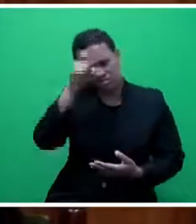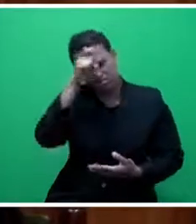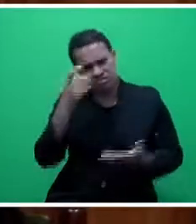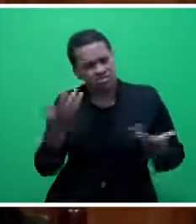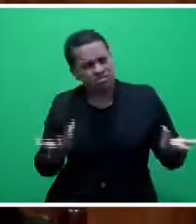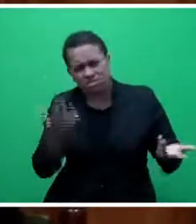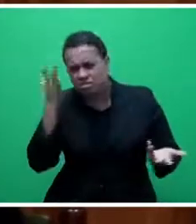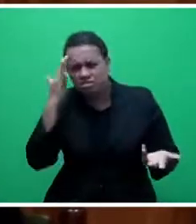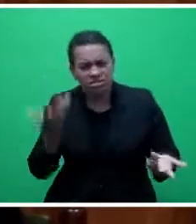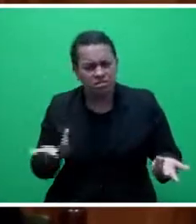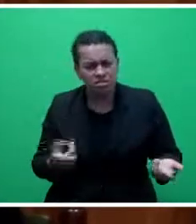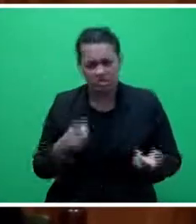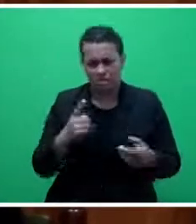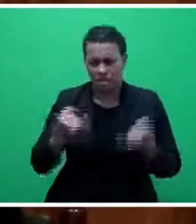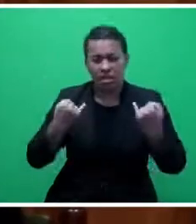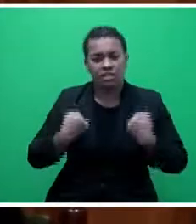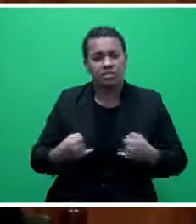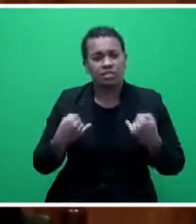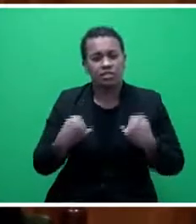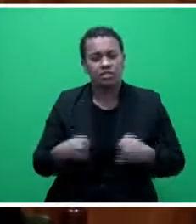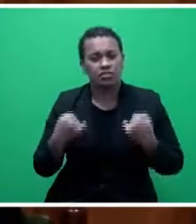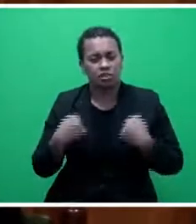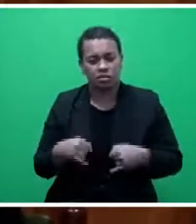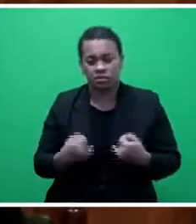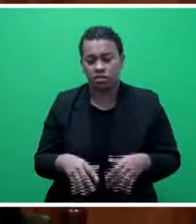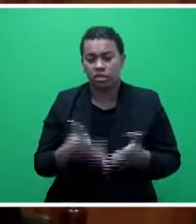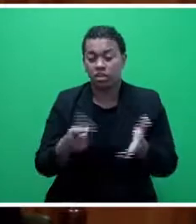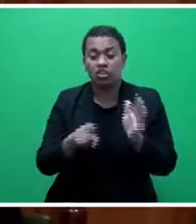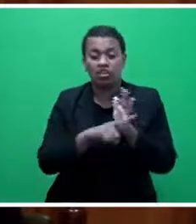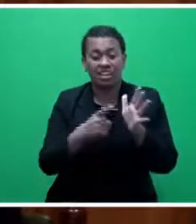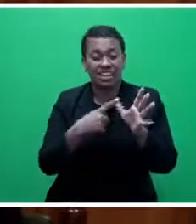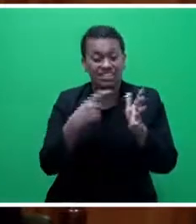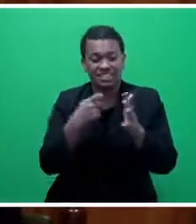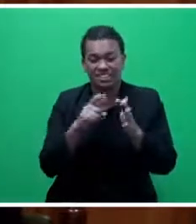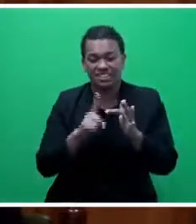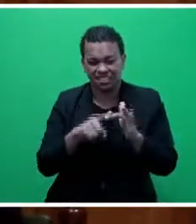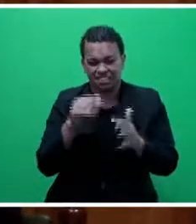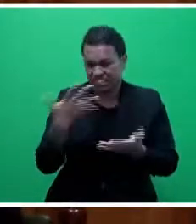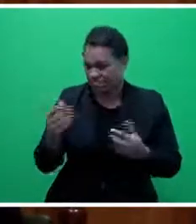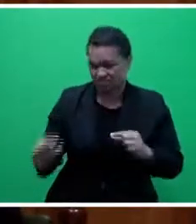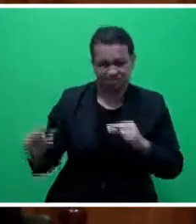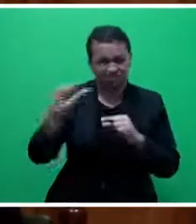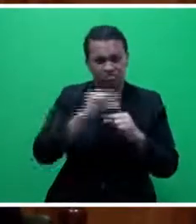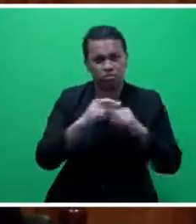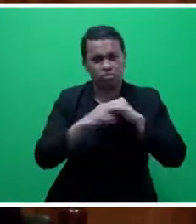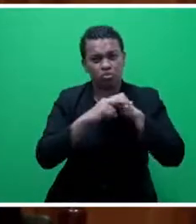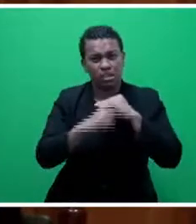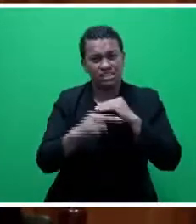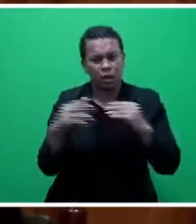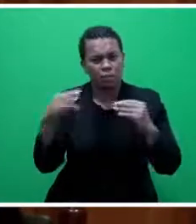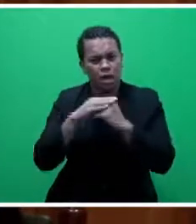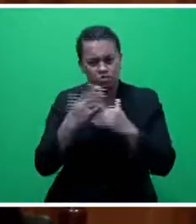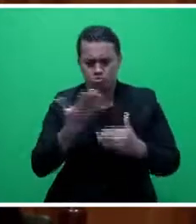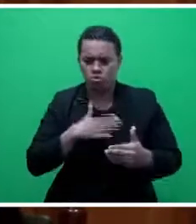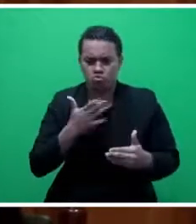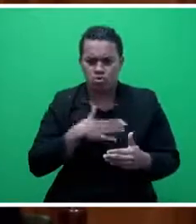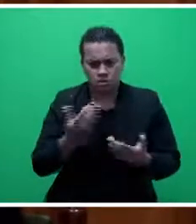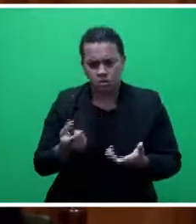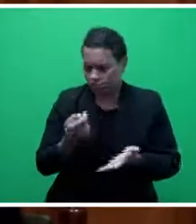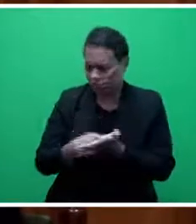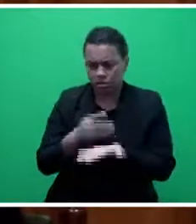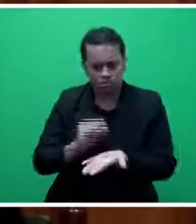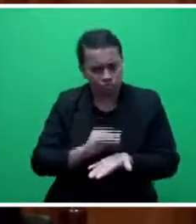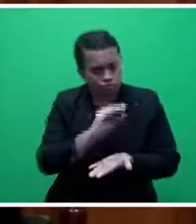interest rates by the bank and their willingness to lend. I've asked a number of economists, and so what